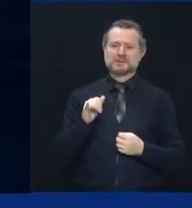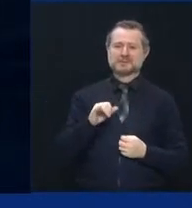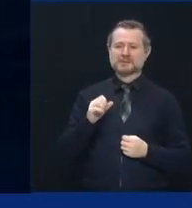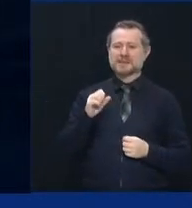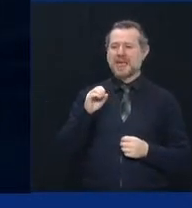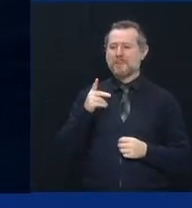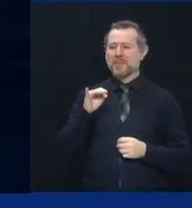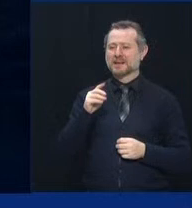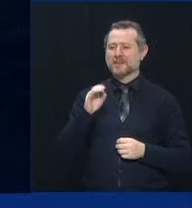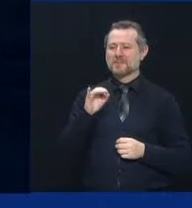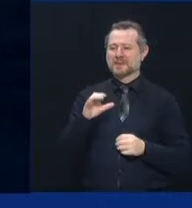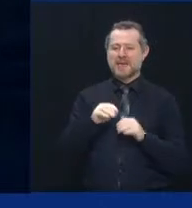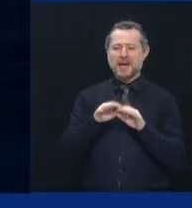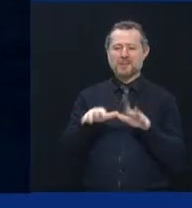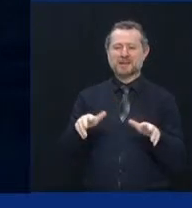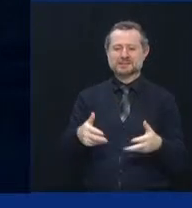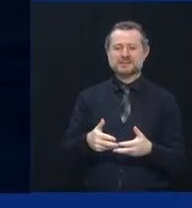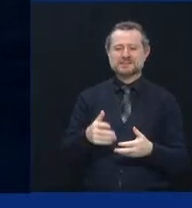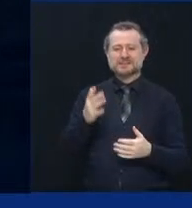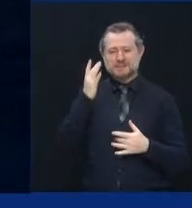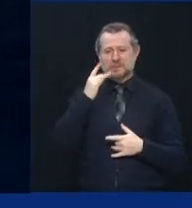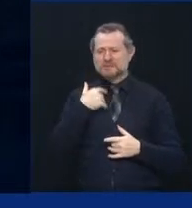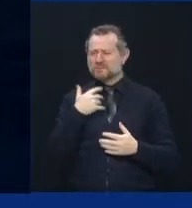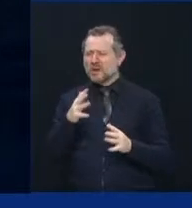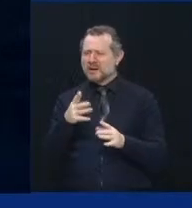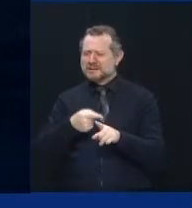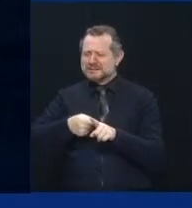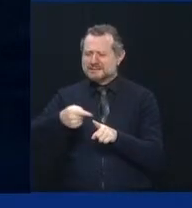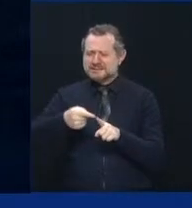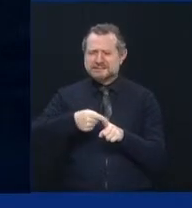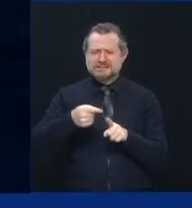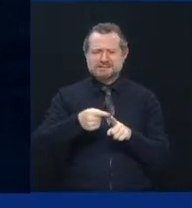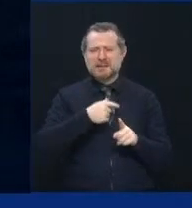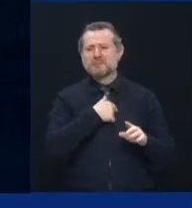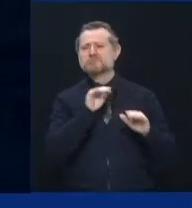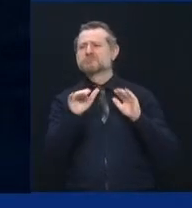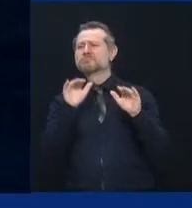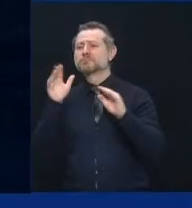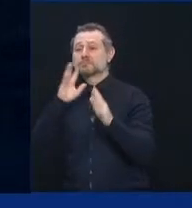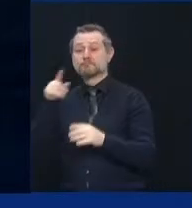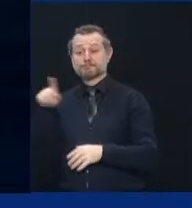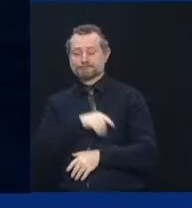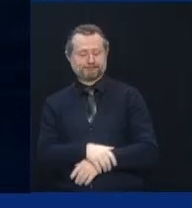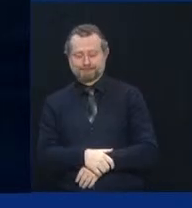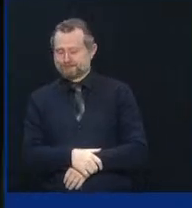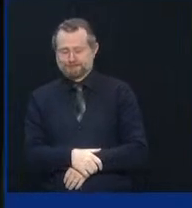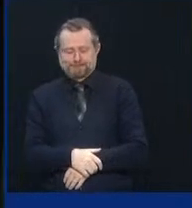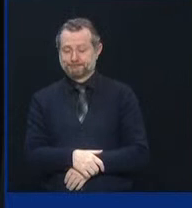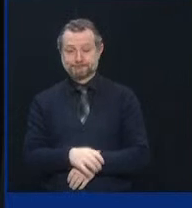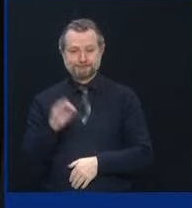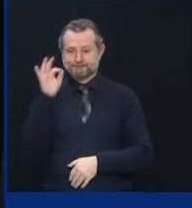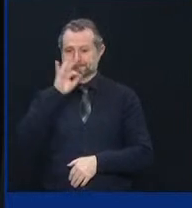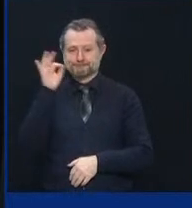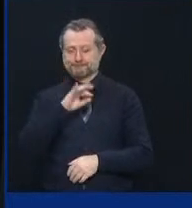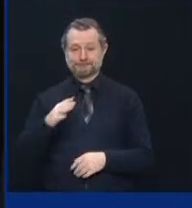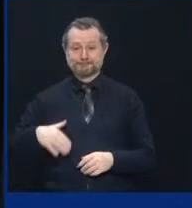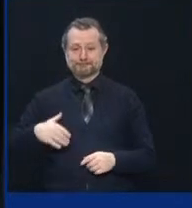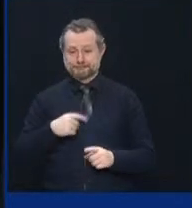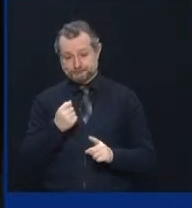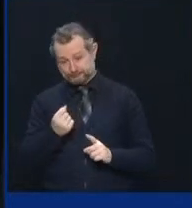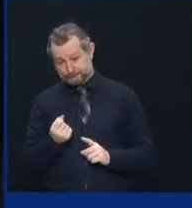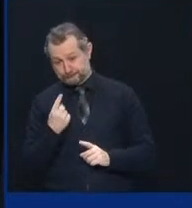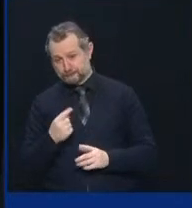on TV, I talk to all of them. They don't know. But there's a big question mark on these new